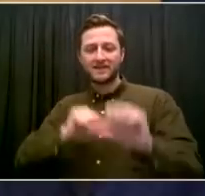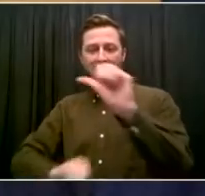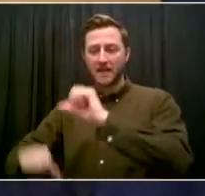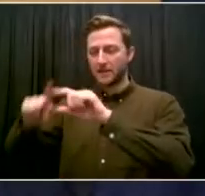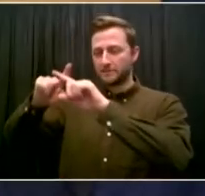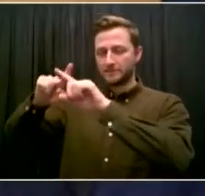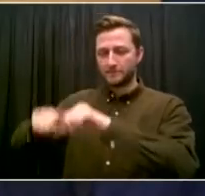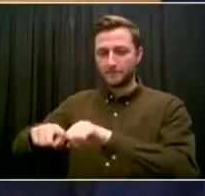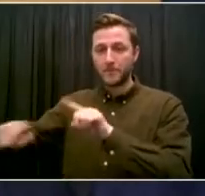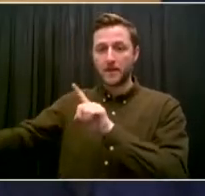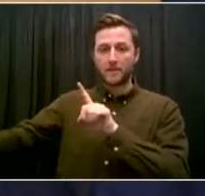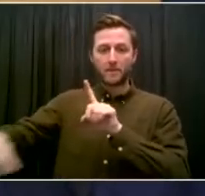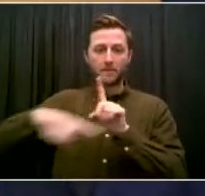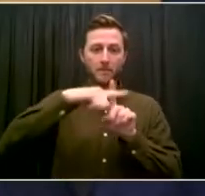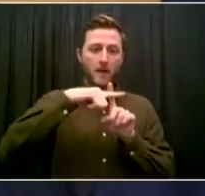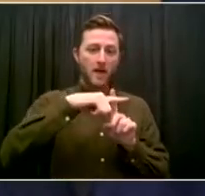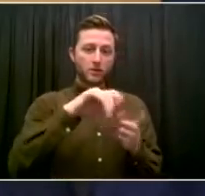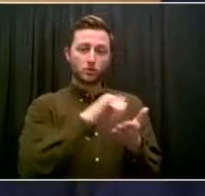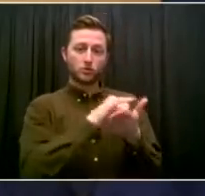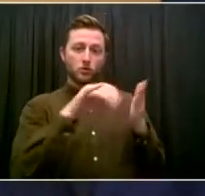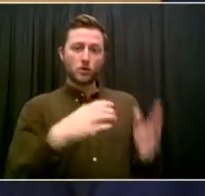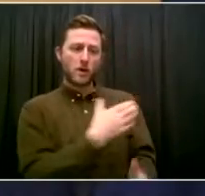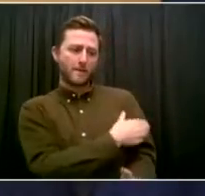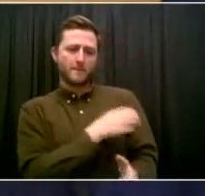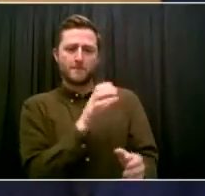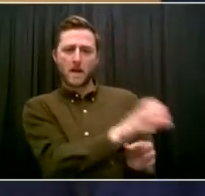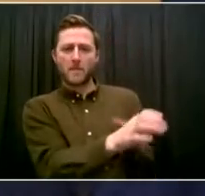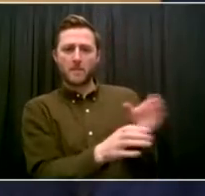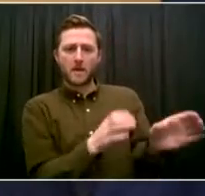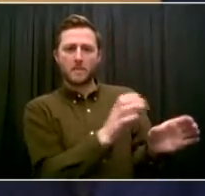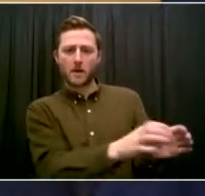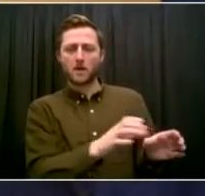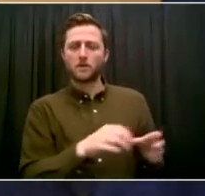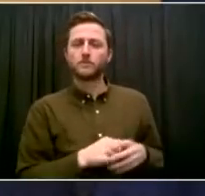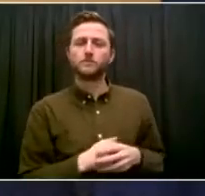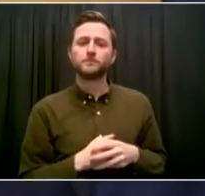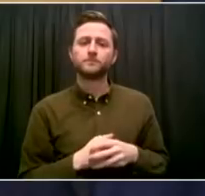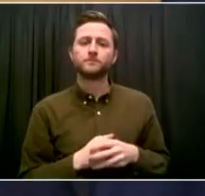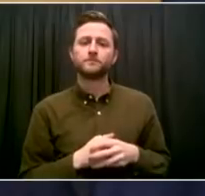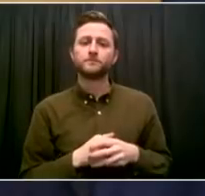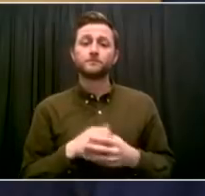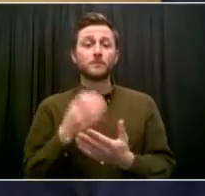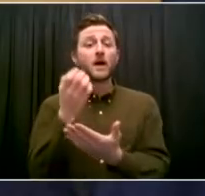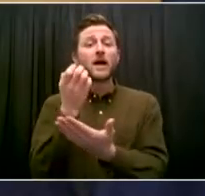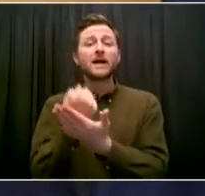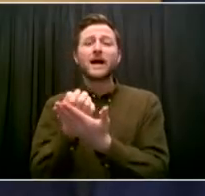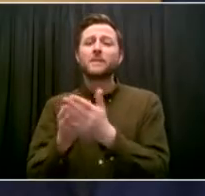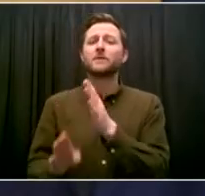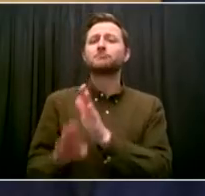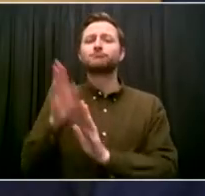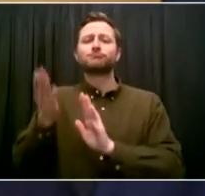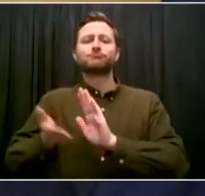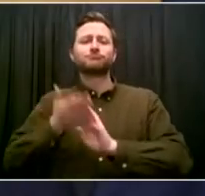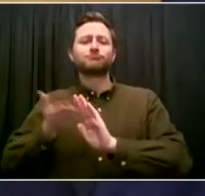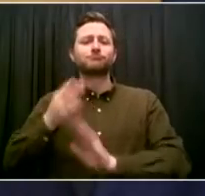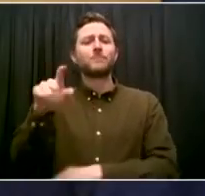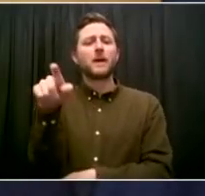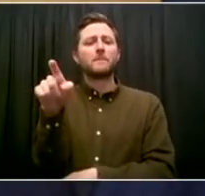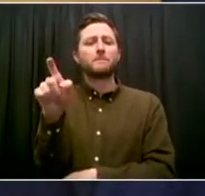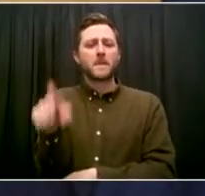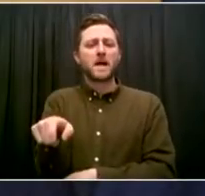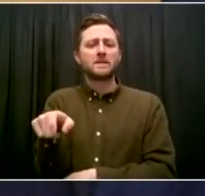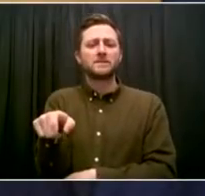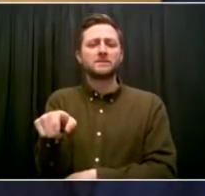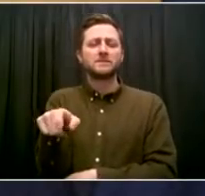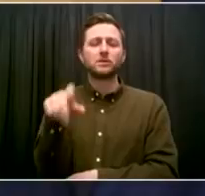Yorkers. We have to get our city up and operating again. Our economy depends on it, and the safety of our families depends on it.